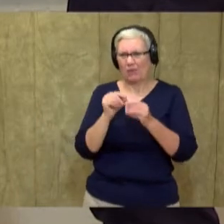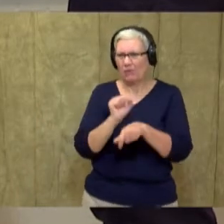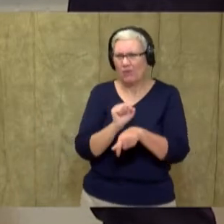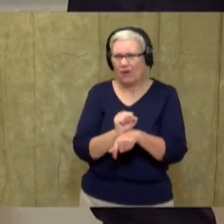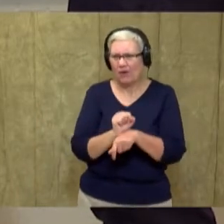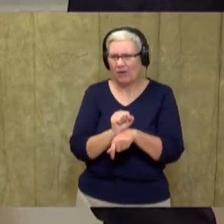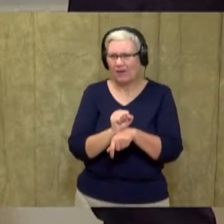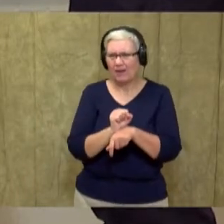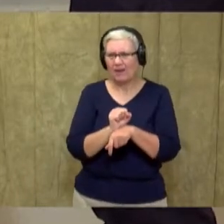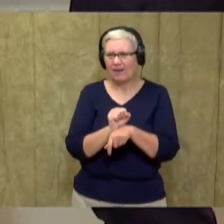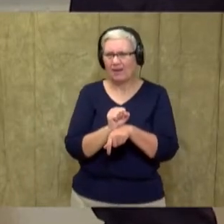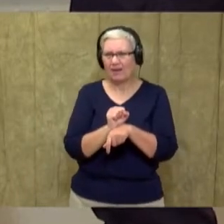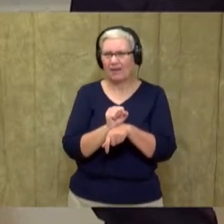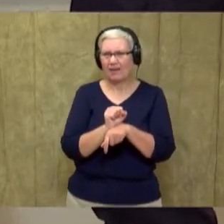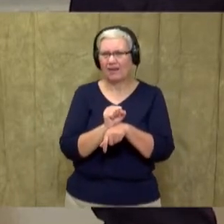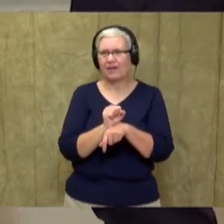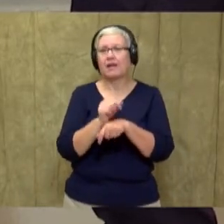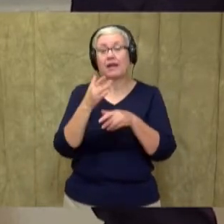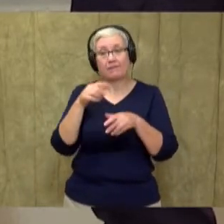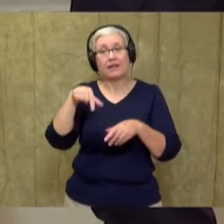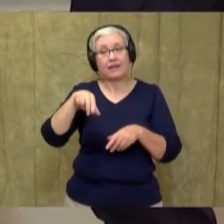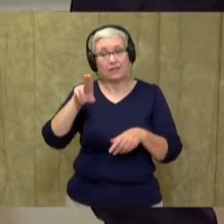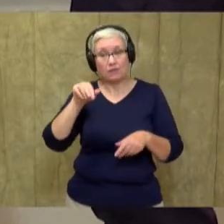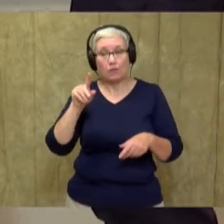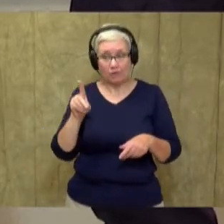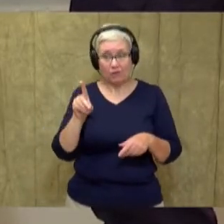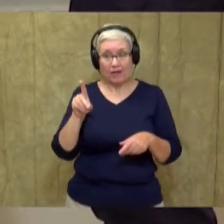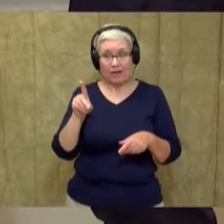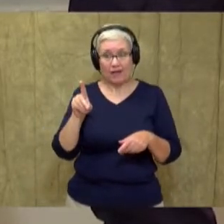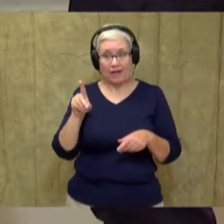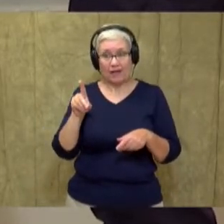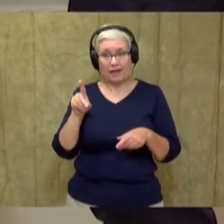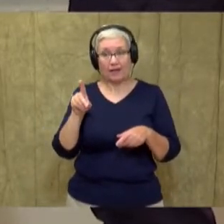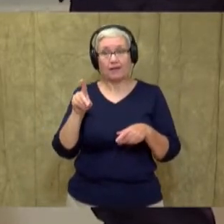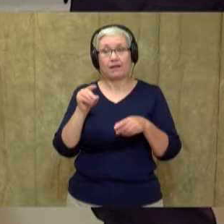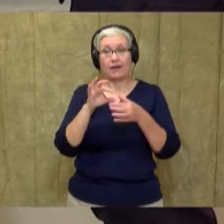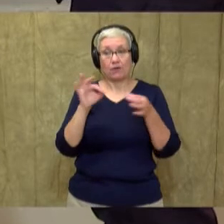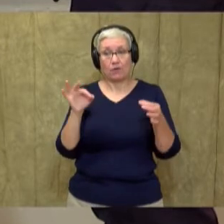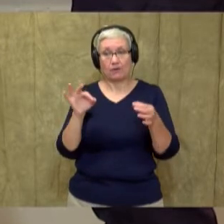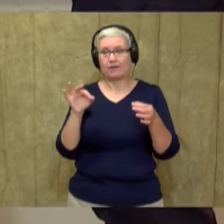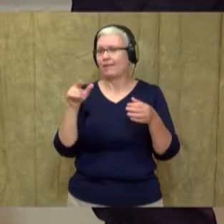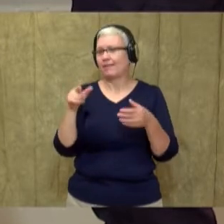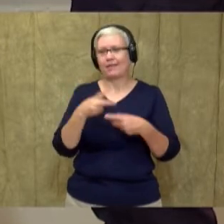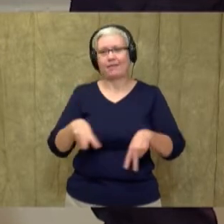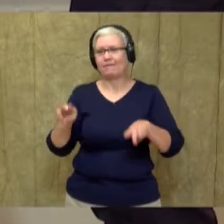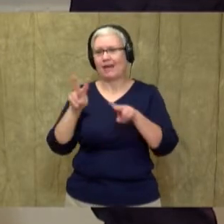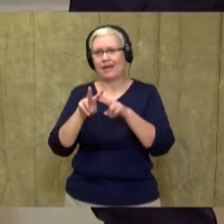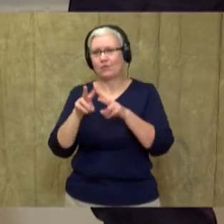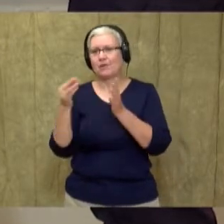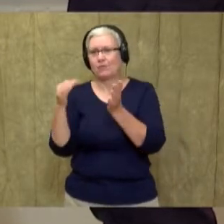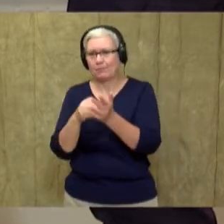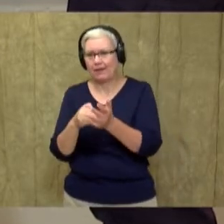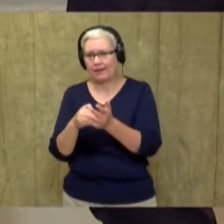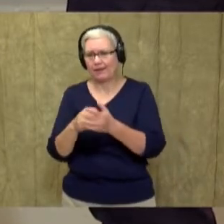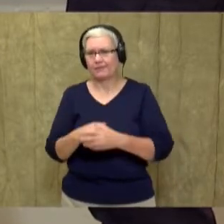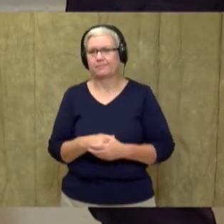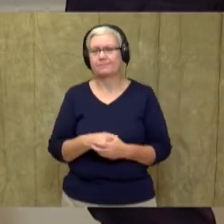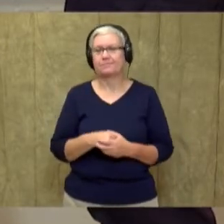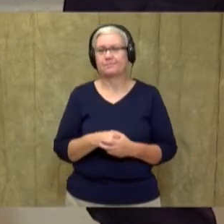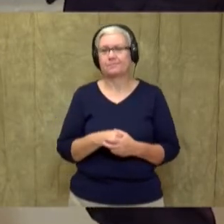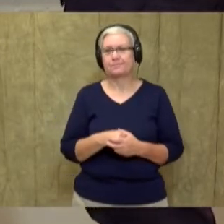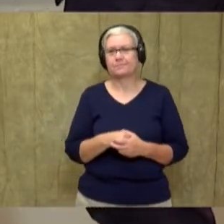this one, because if it is a quadratic, which it is from what we see, this value is going to be repeated. So the 2 goes